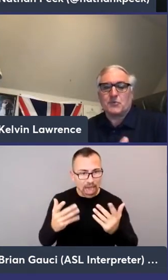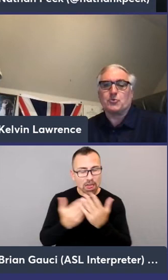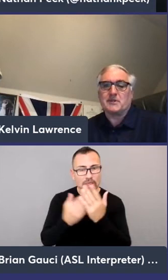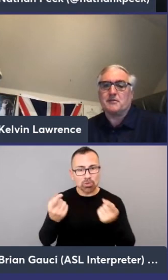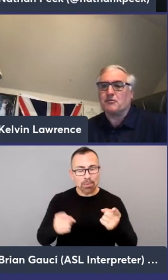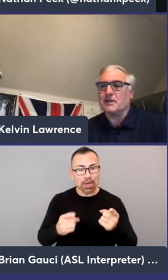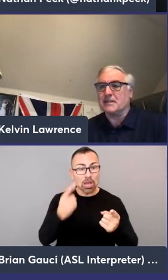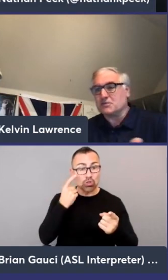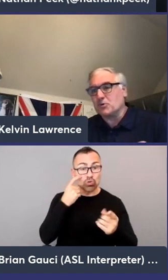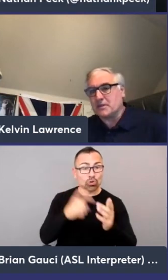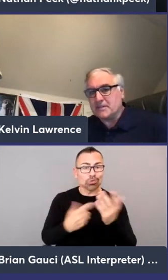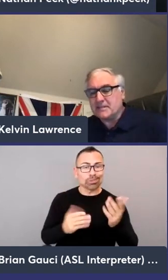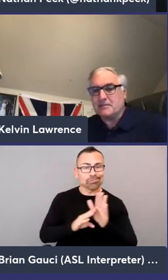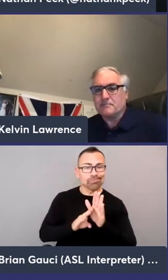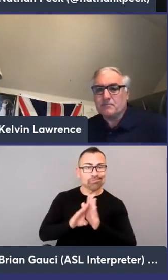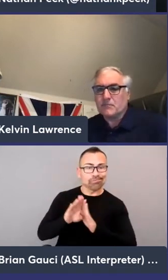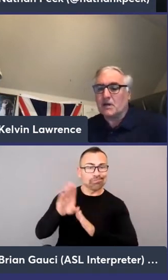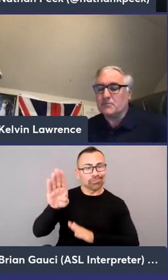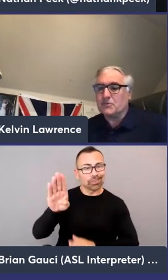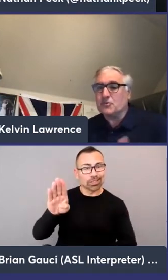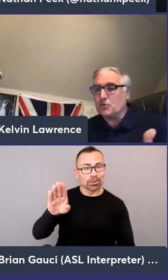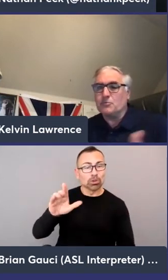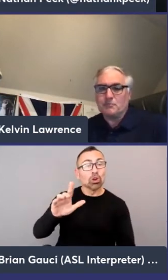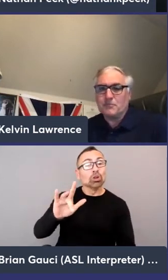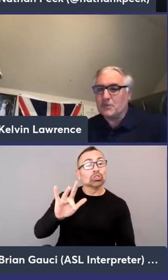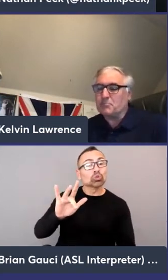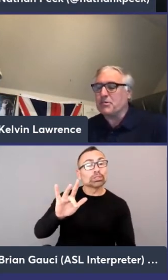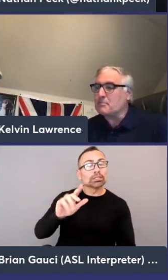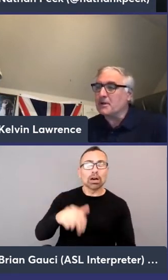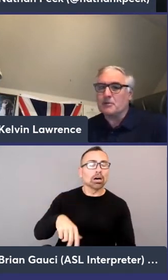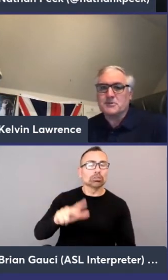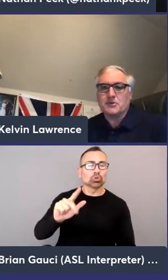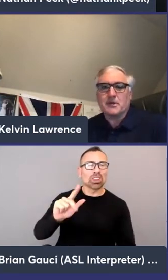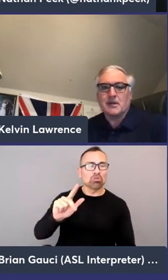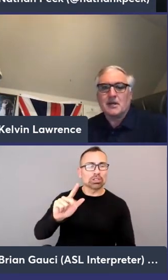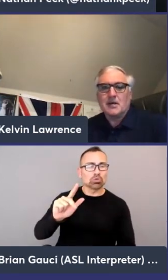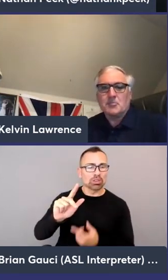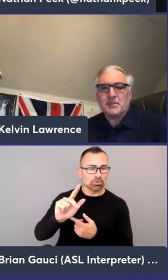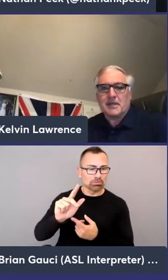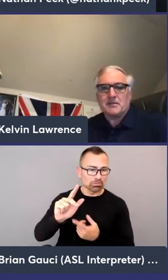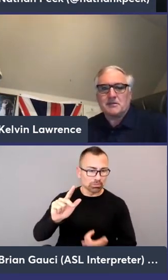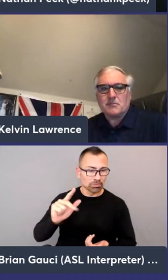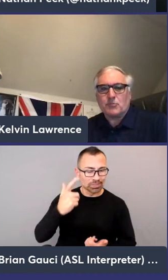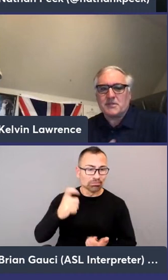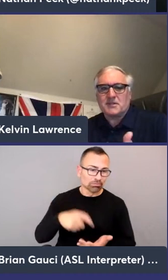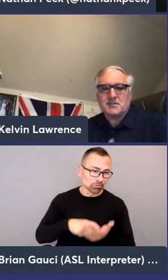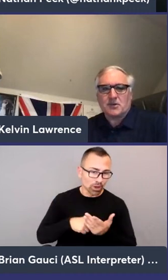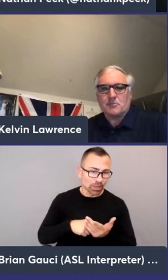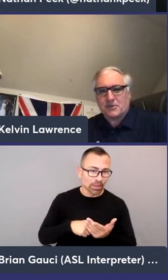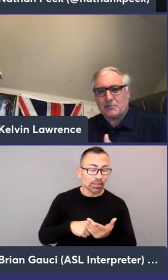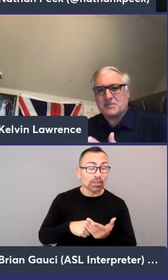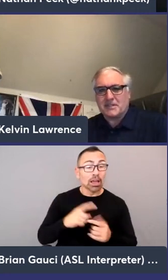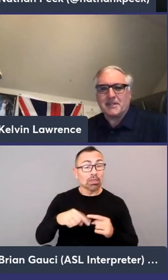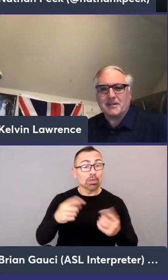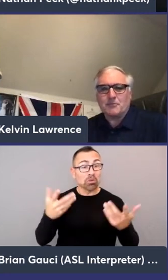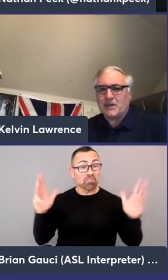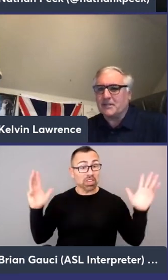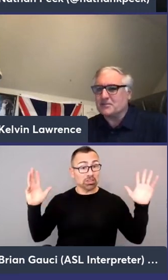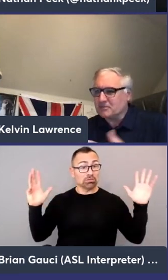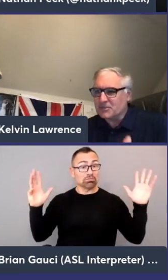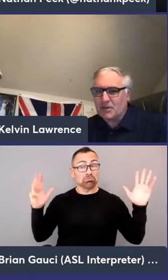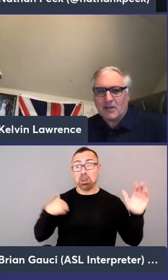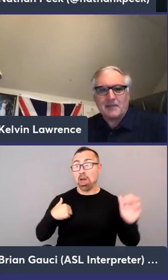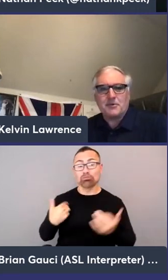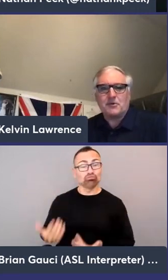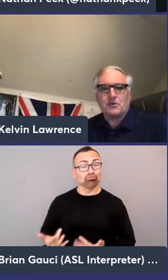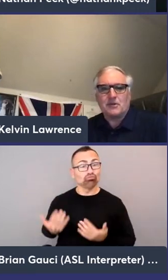up to 23. And that's what it needed to do the prepping I was doing. But then once I stopped and I was sitting here waiting